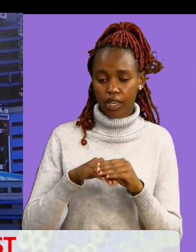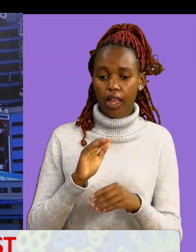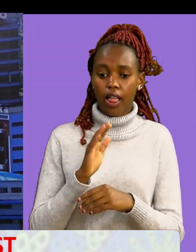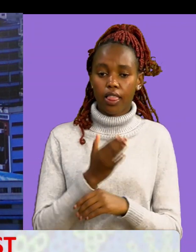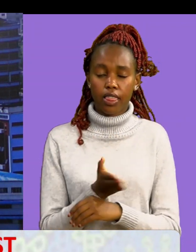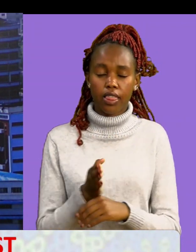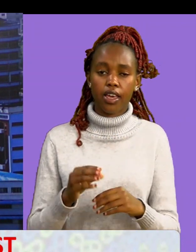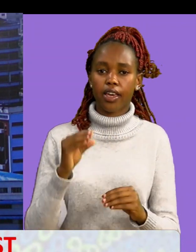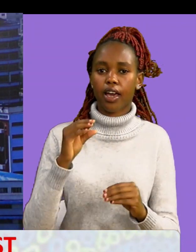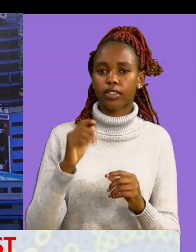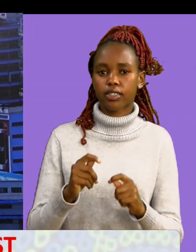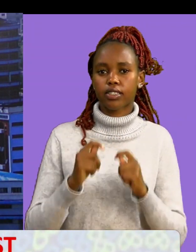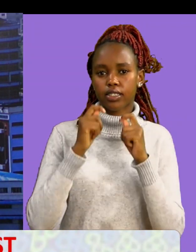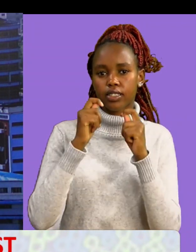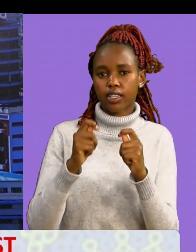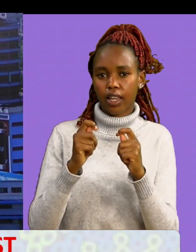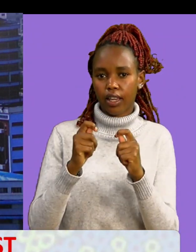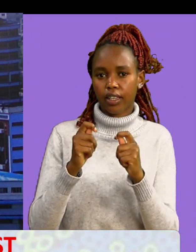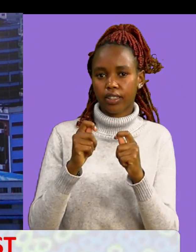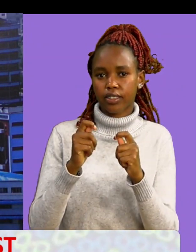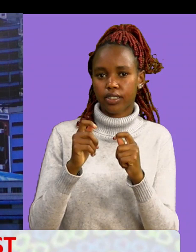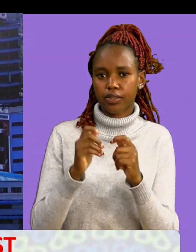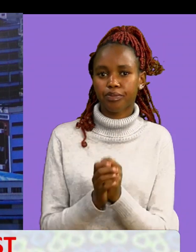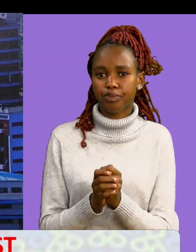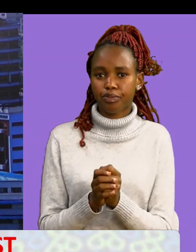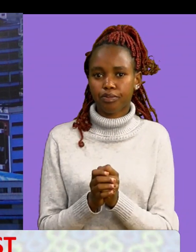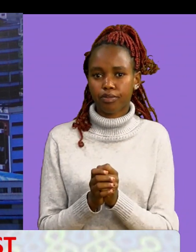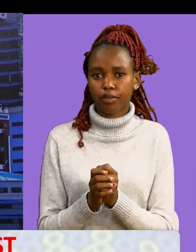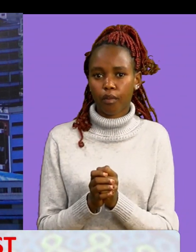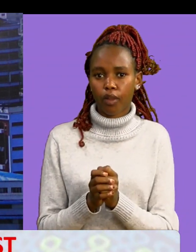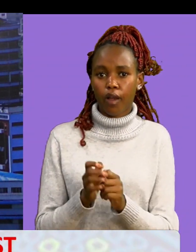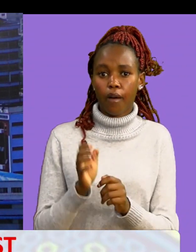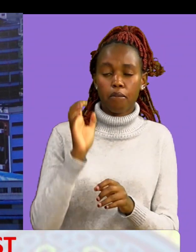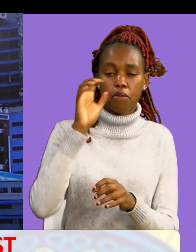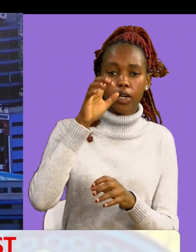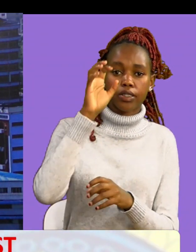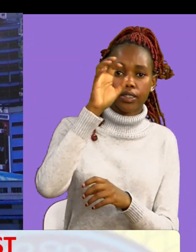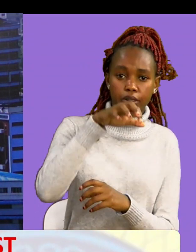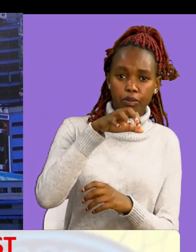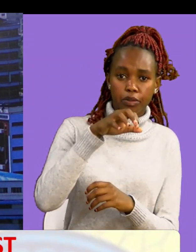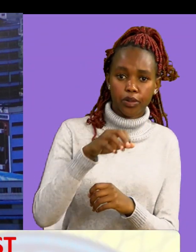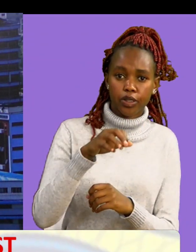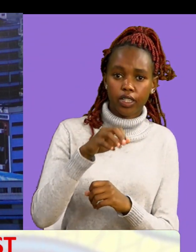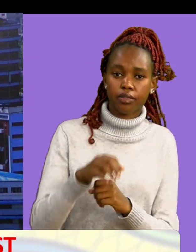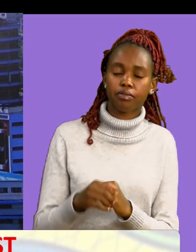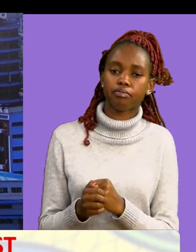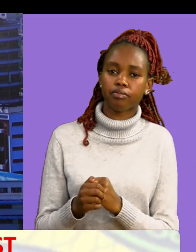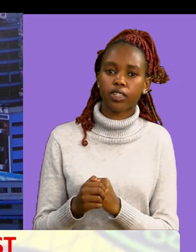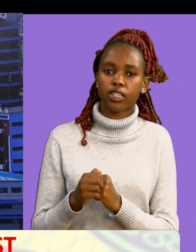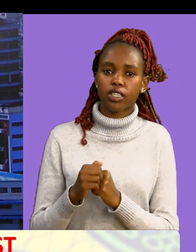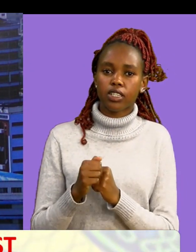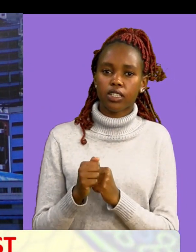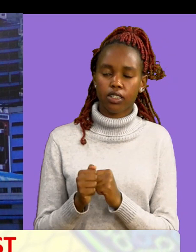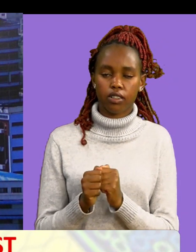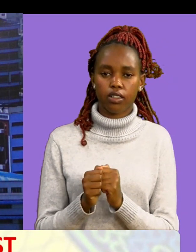games, we had darts being played, basketball, all over the place, tug of war, wheelchair racing. So it was a beautiful moment to